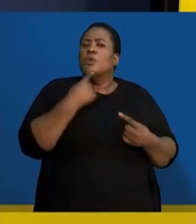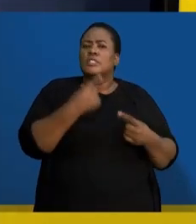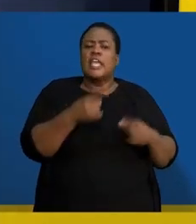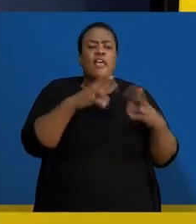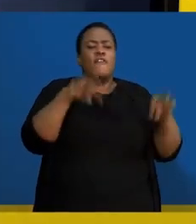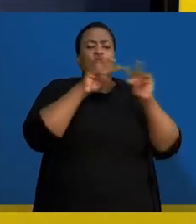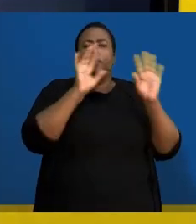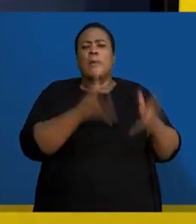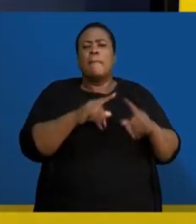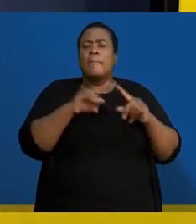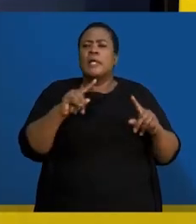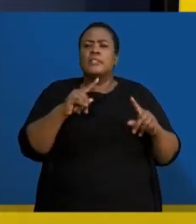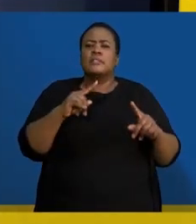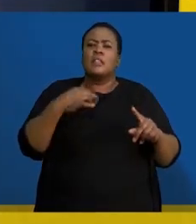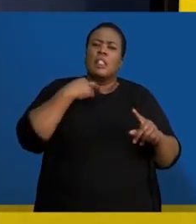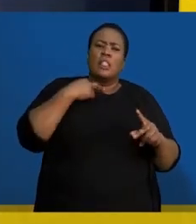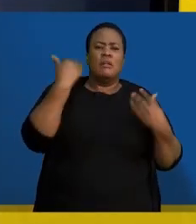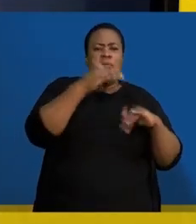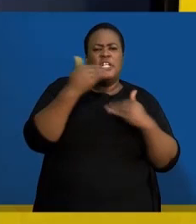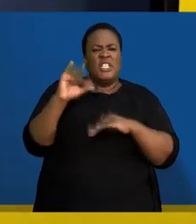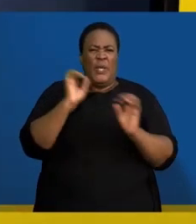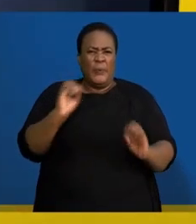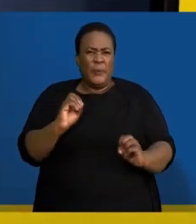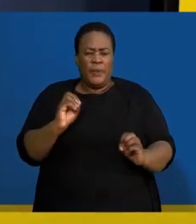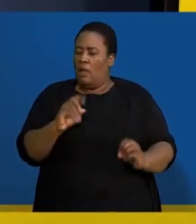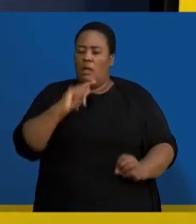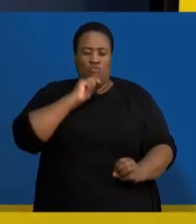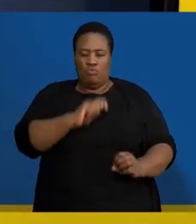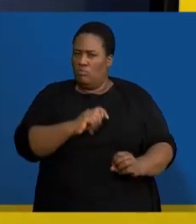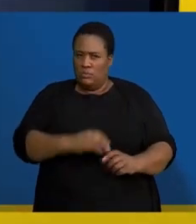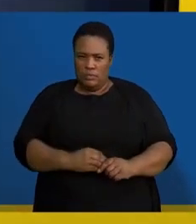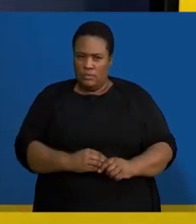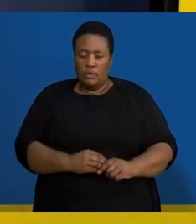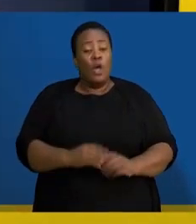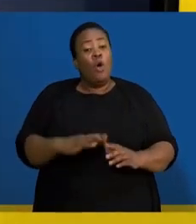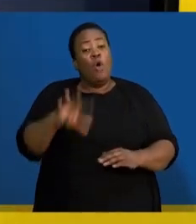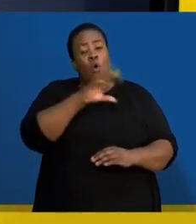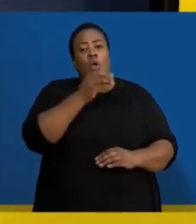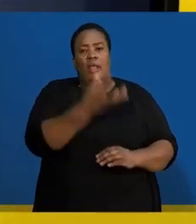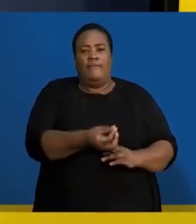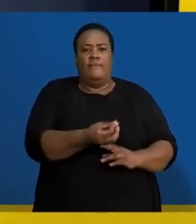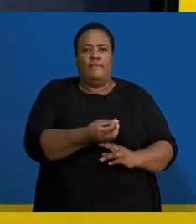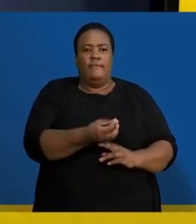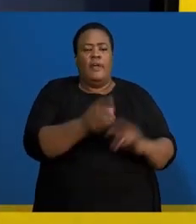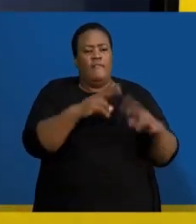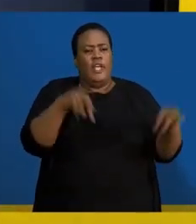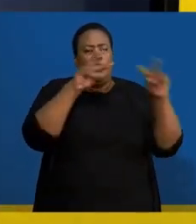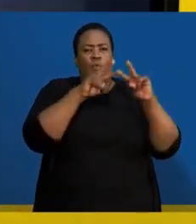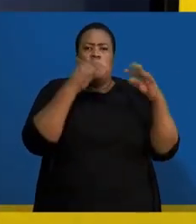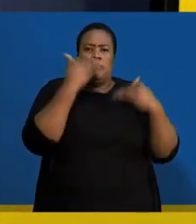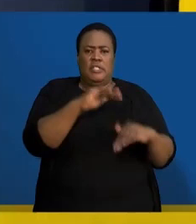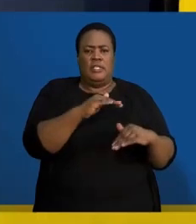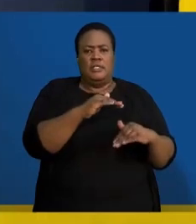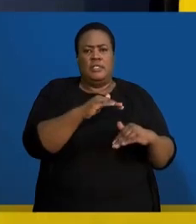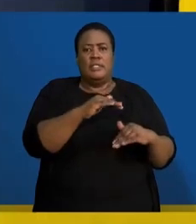has no limitations. That is not true. All sources contain value and limitation, and all